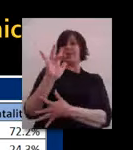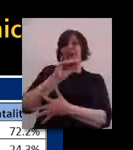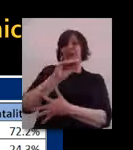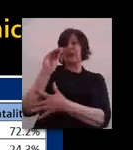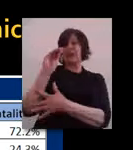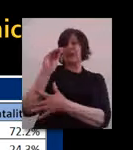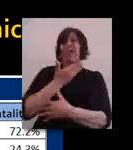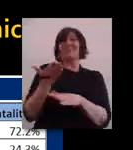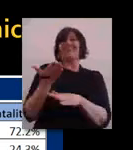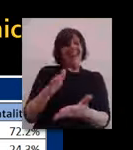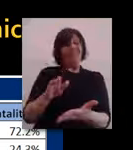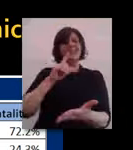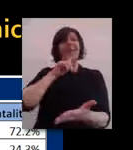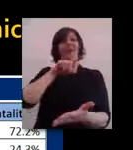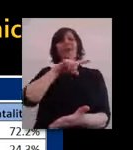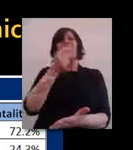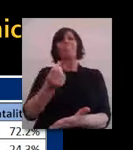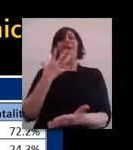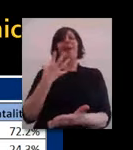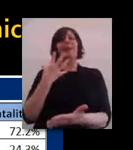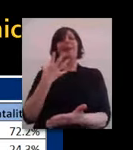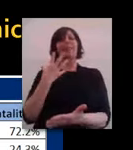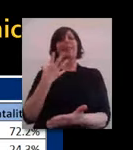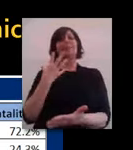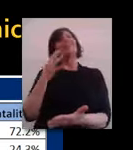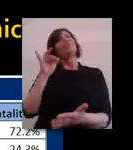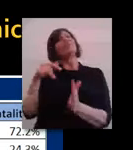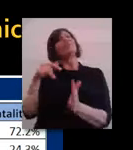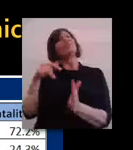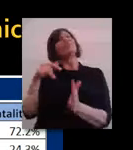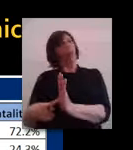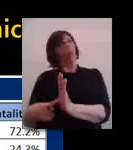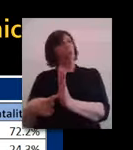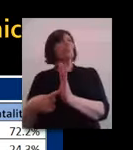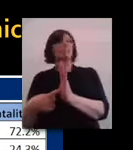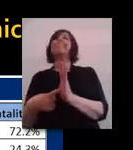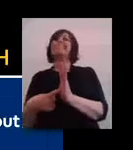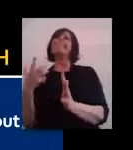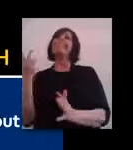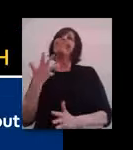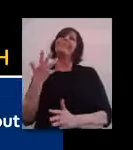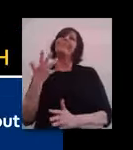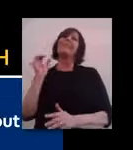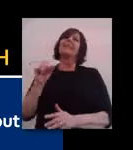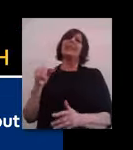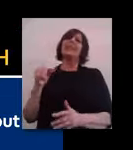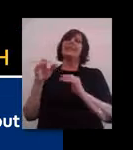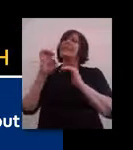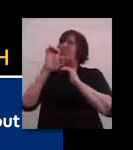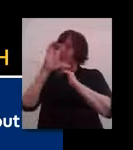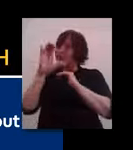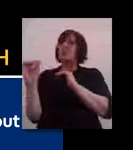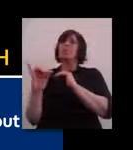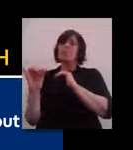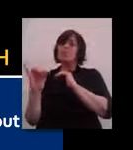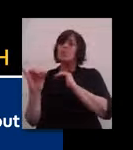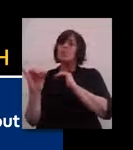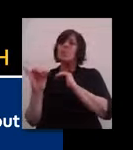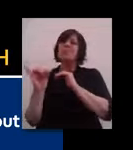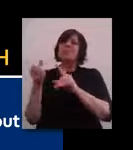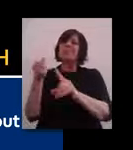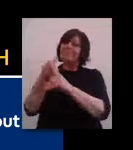that we're seeing in Erie County and throughout our community. And so, and throughout the nation, they're seeing